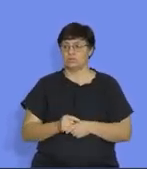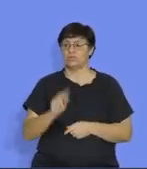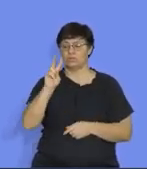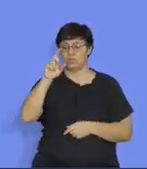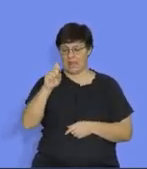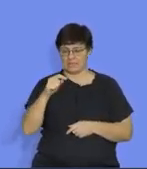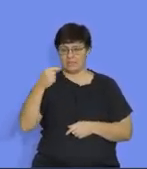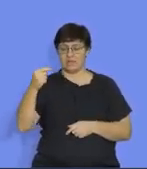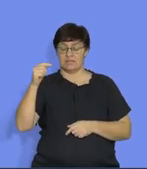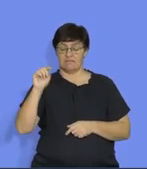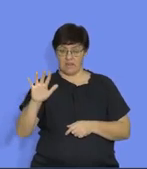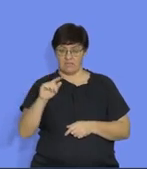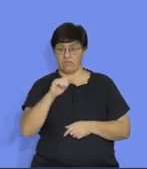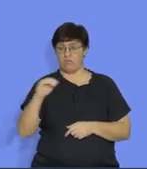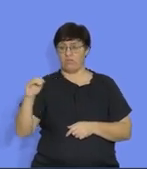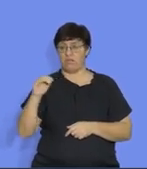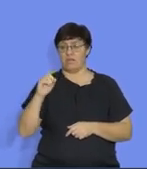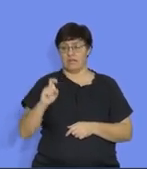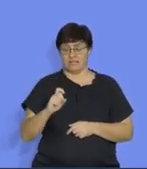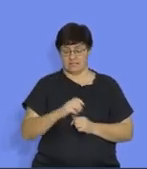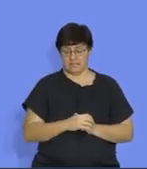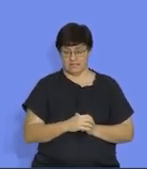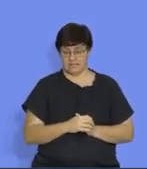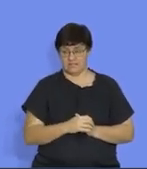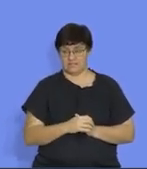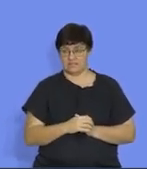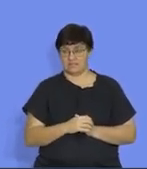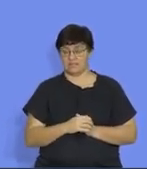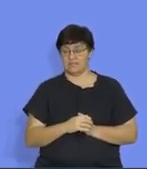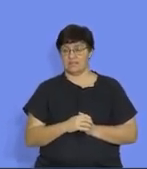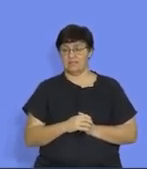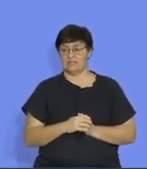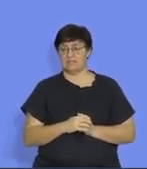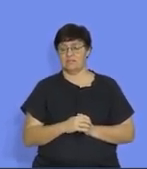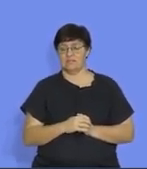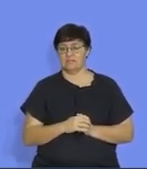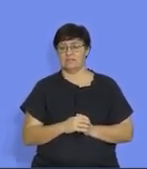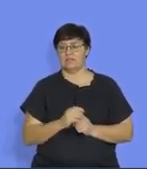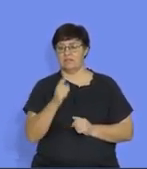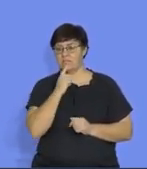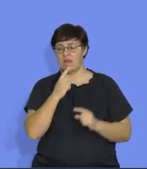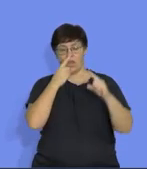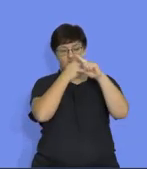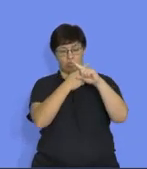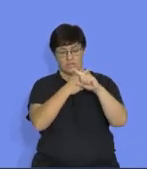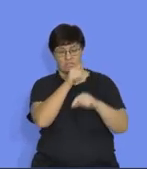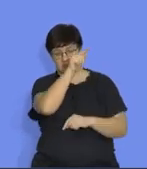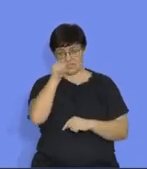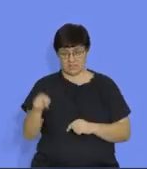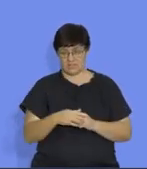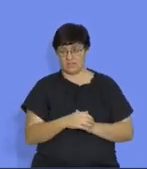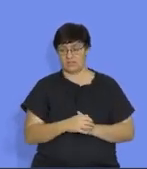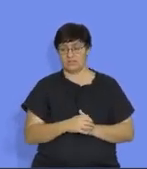to 2x minus 5 over x. I'm going to do some cross multiplication over